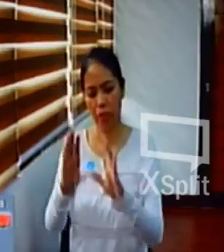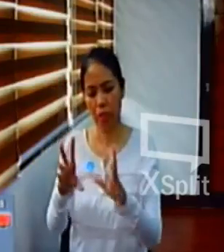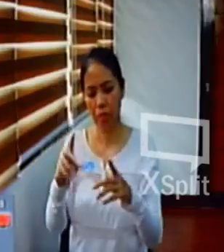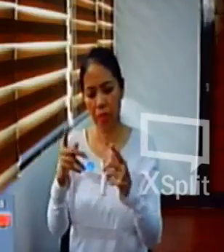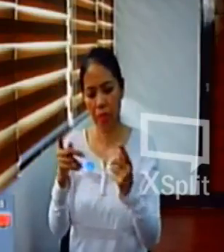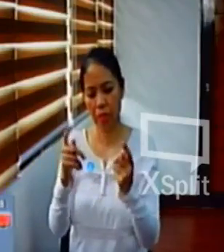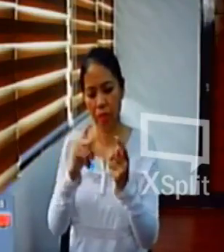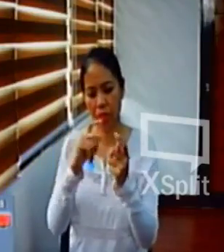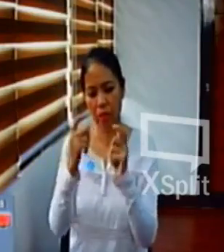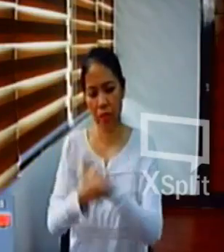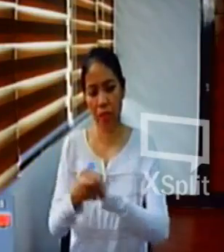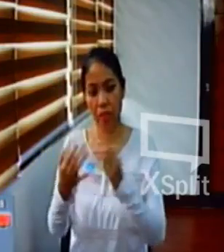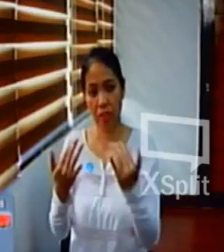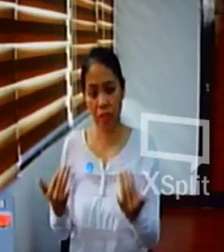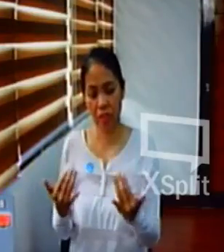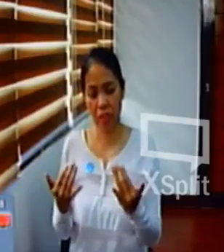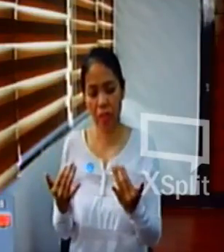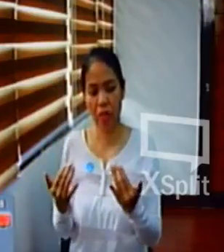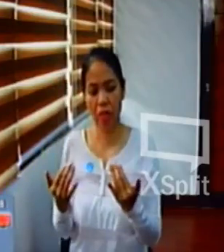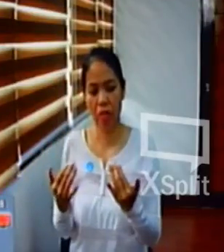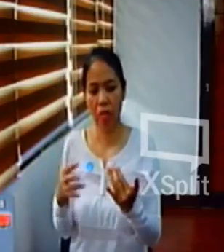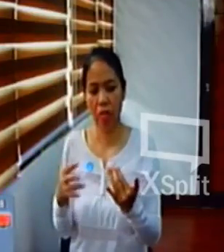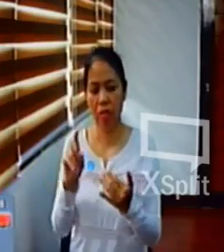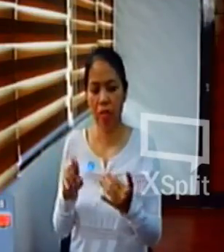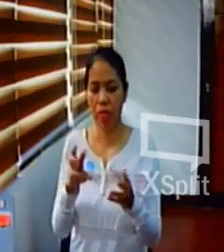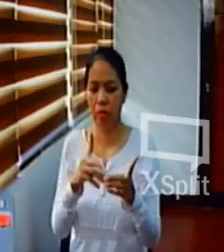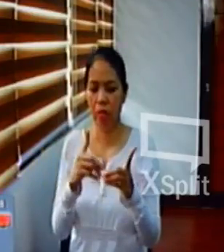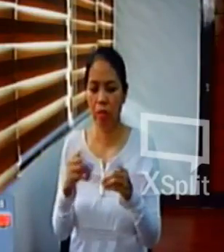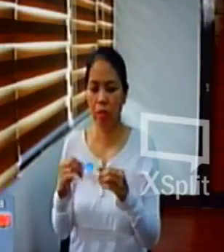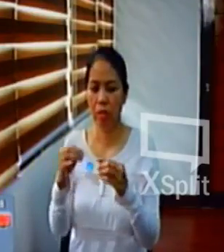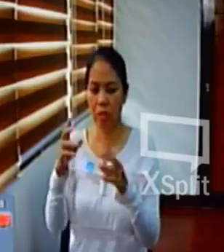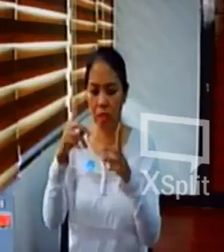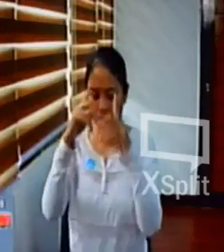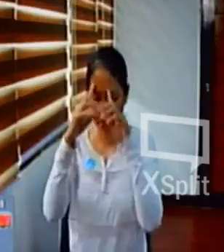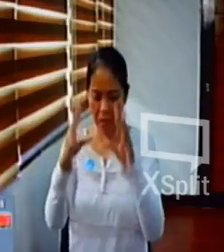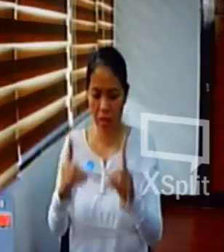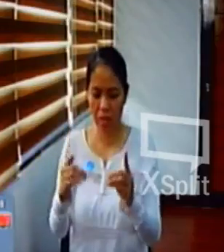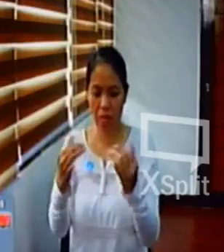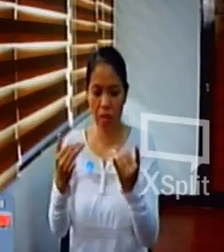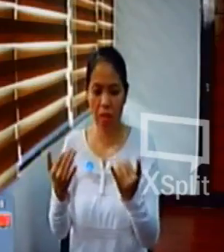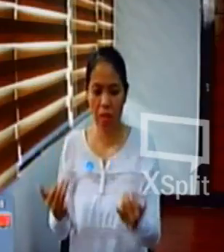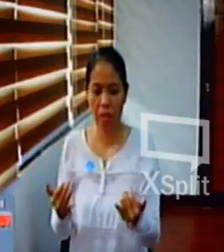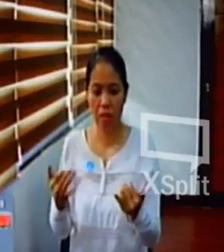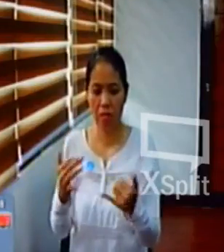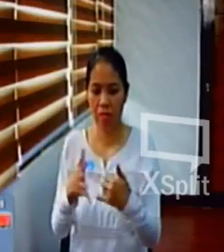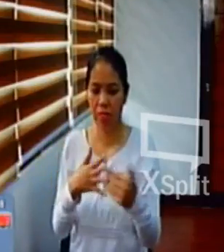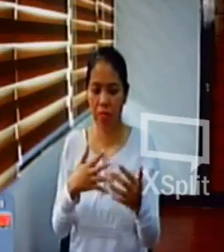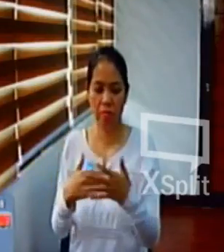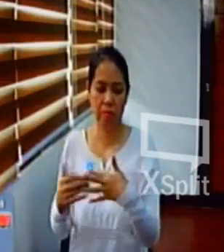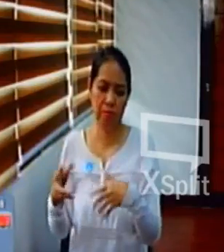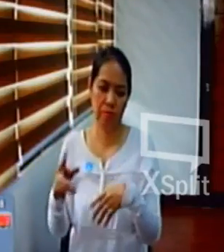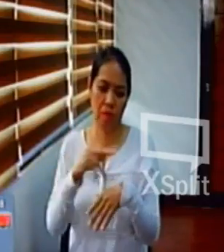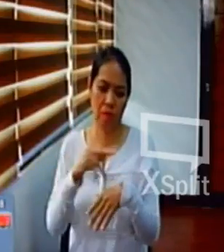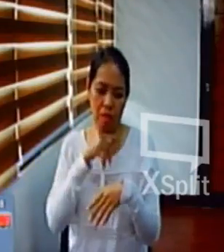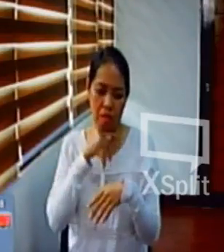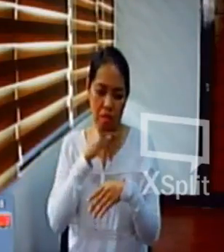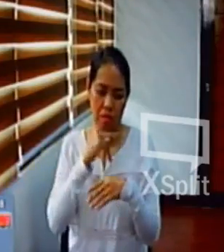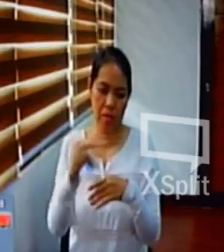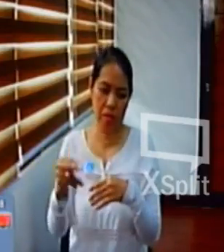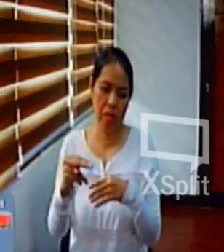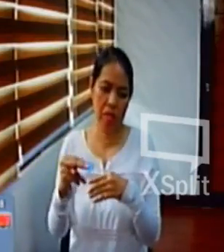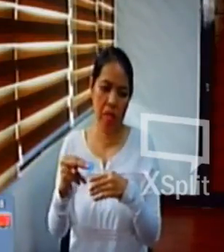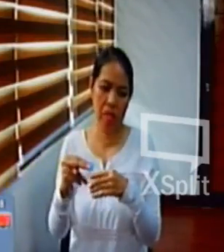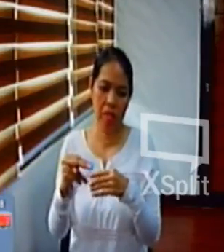So we have to make those decisions, even if we are not exhaustive in the data.